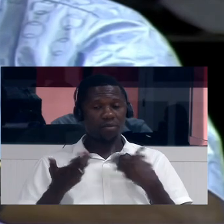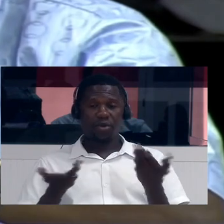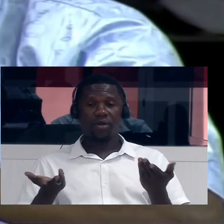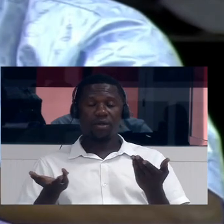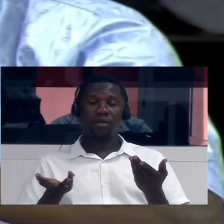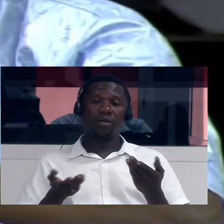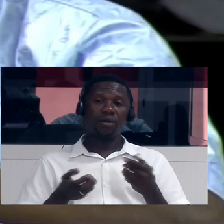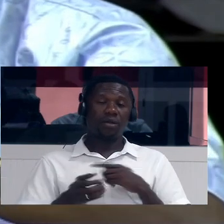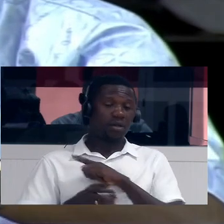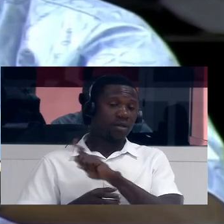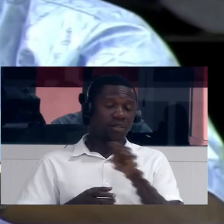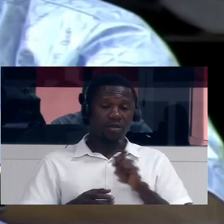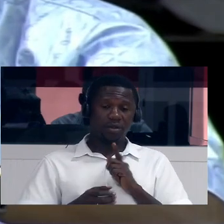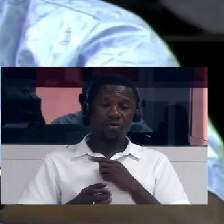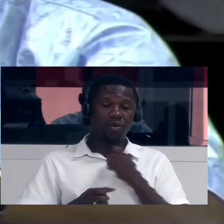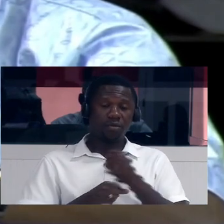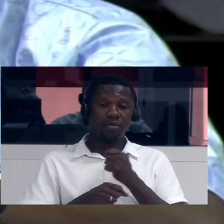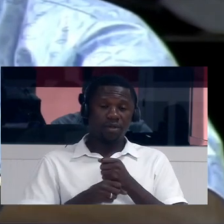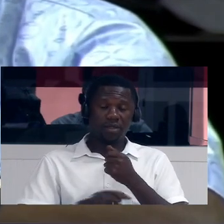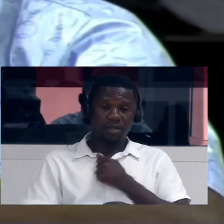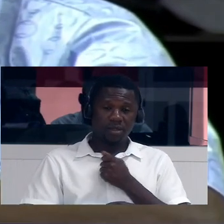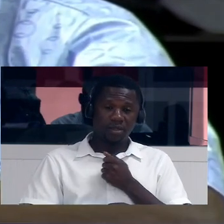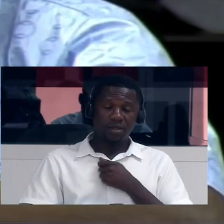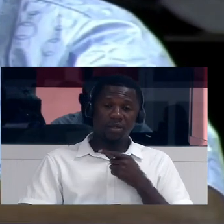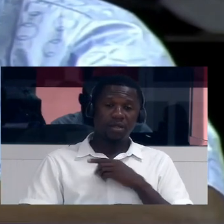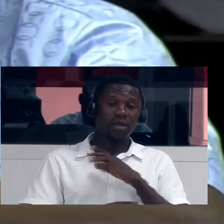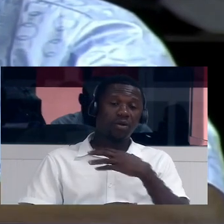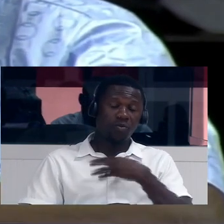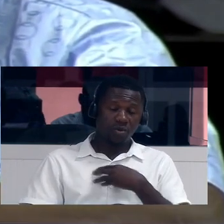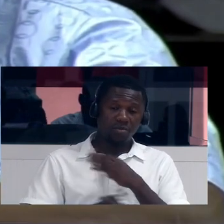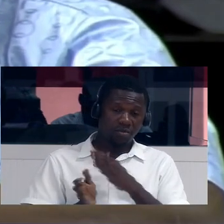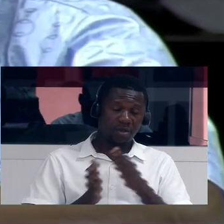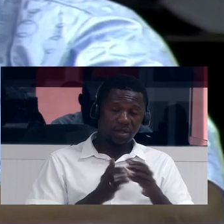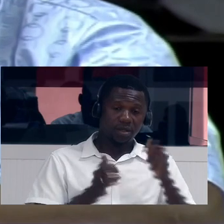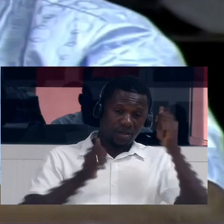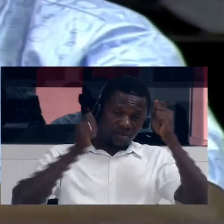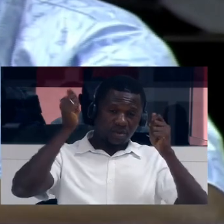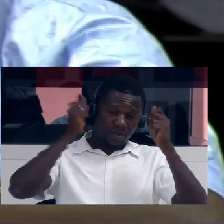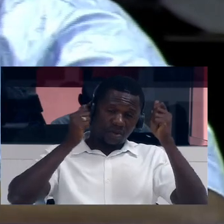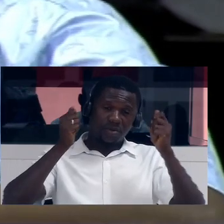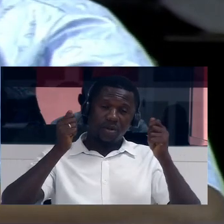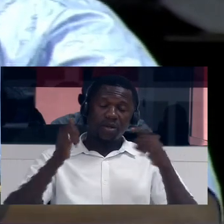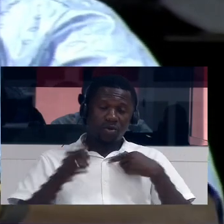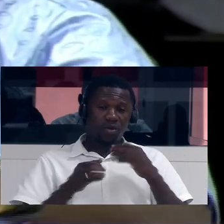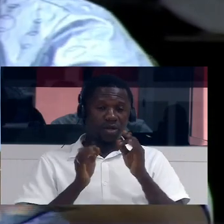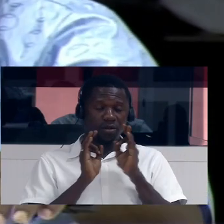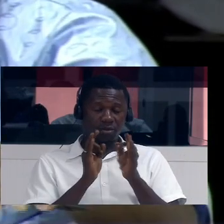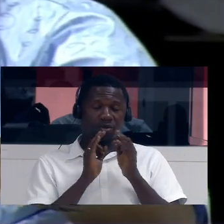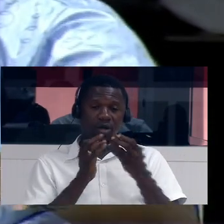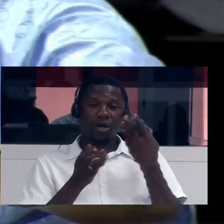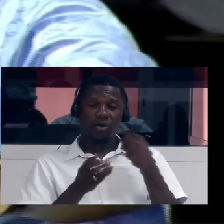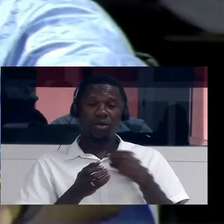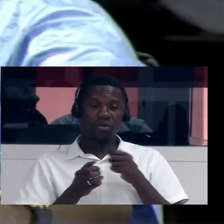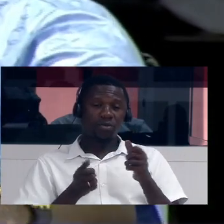were making threats that they would demonstrate. Could you tell us how that was handled at